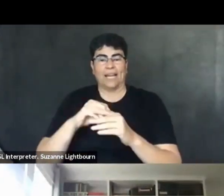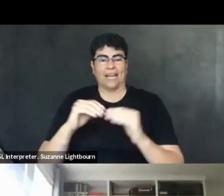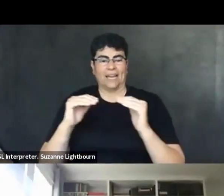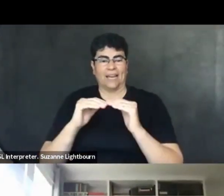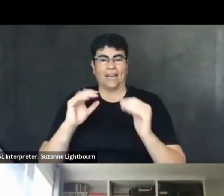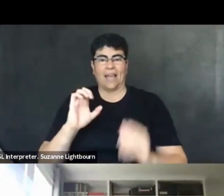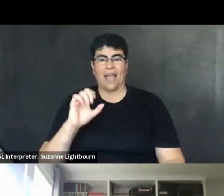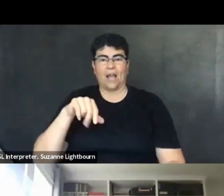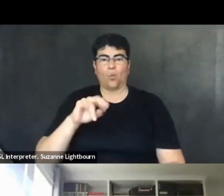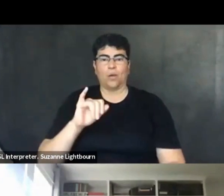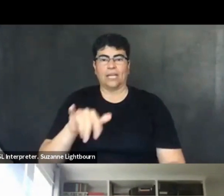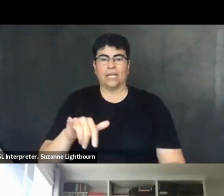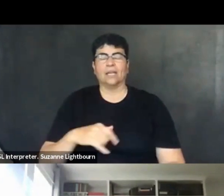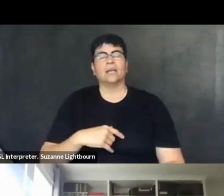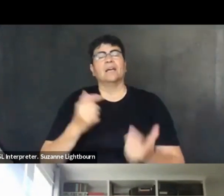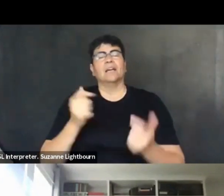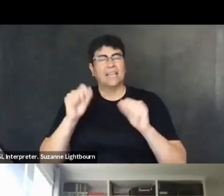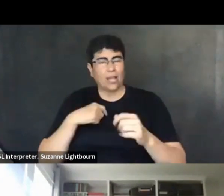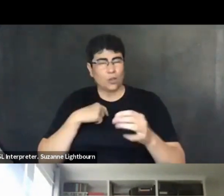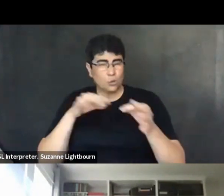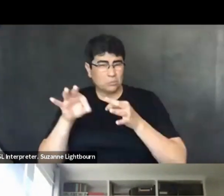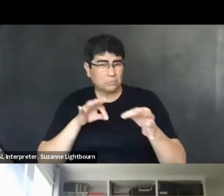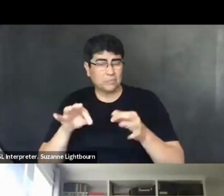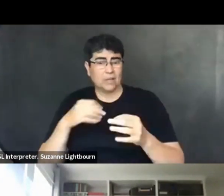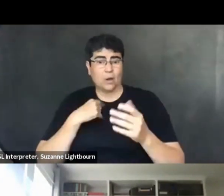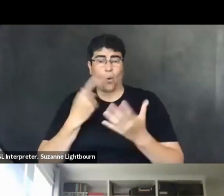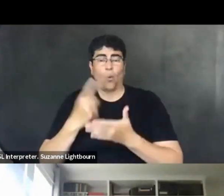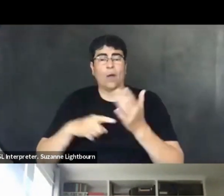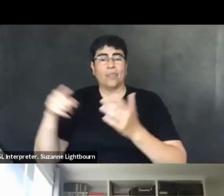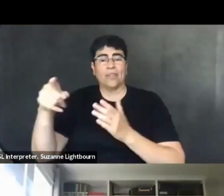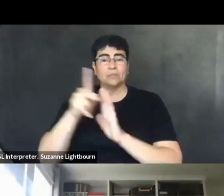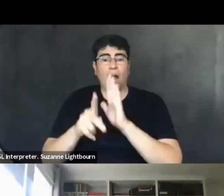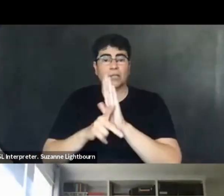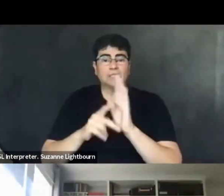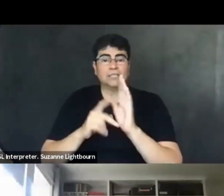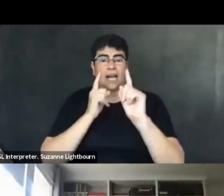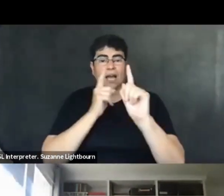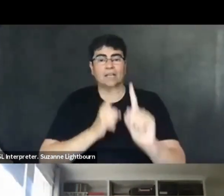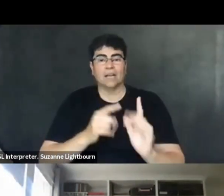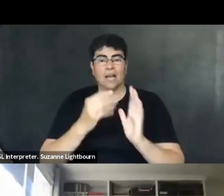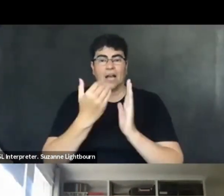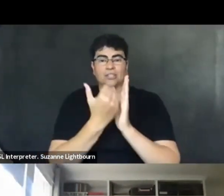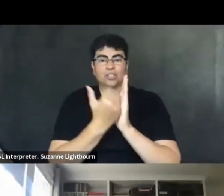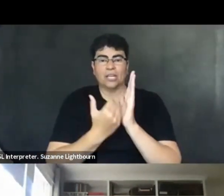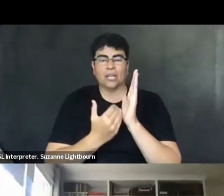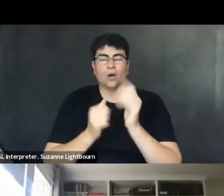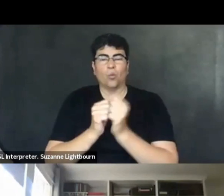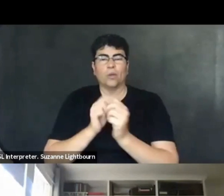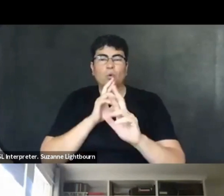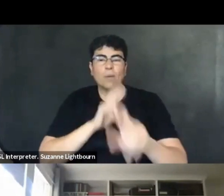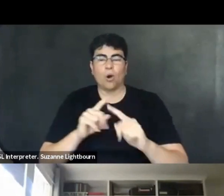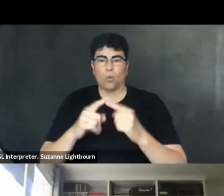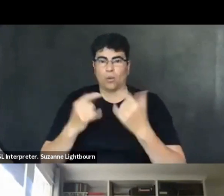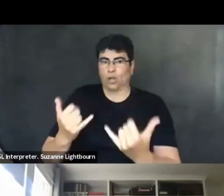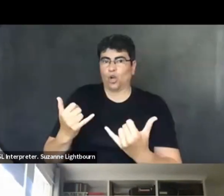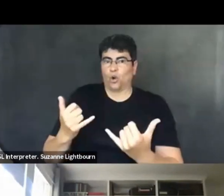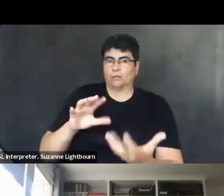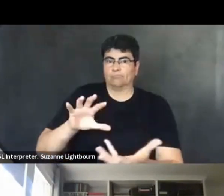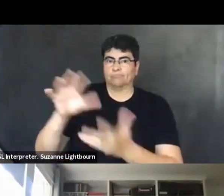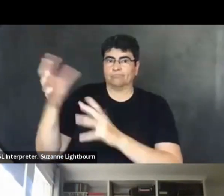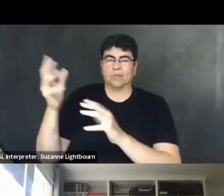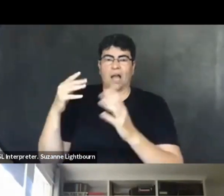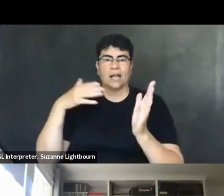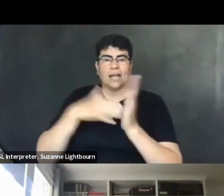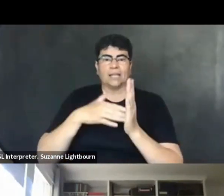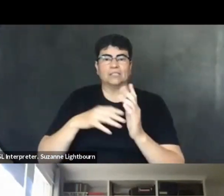you speak to and can you contextualize the findings in this policy agenda in this report with the current uprising against social injustice in this